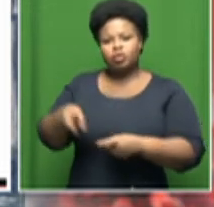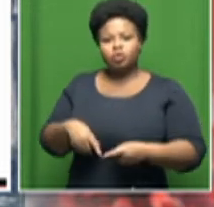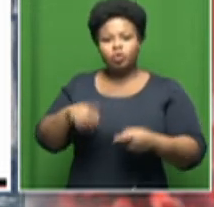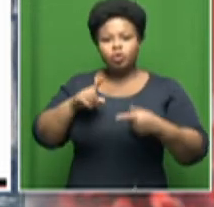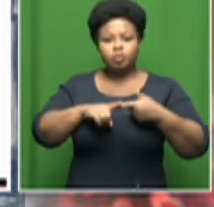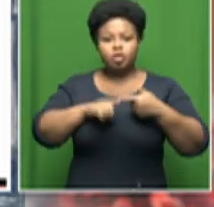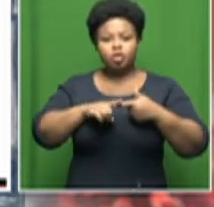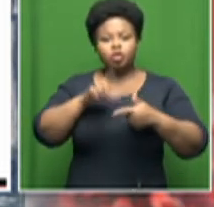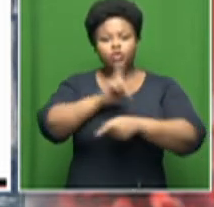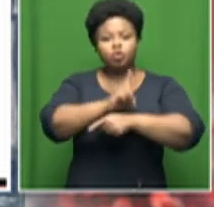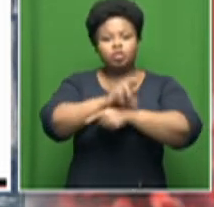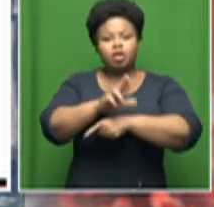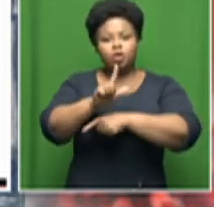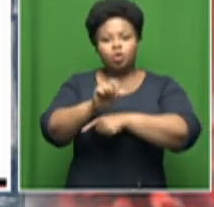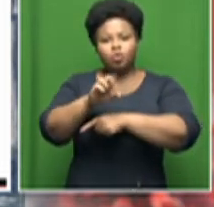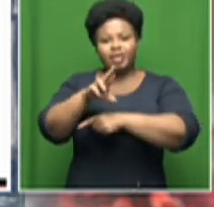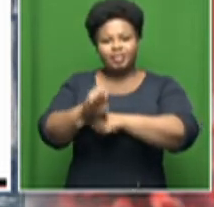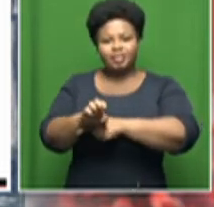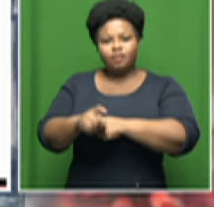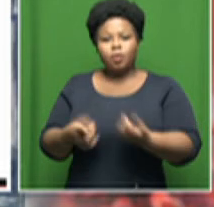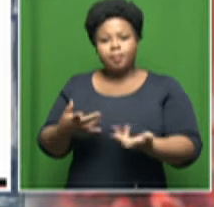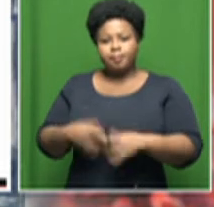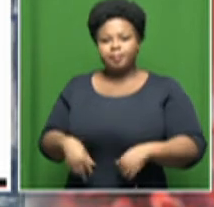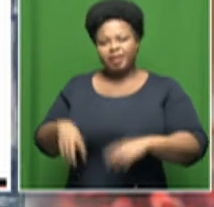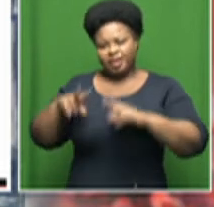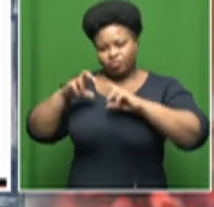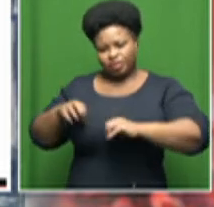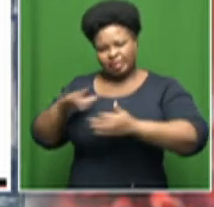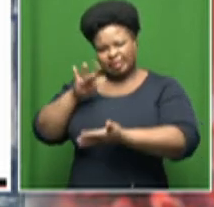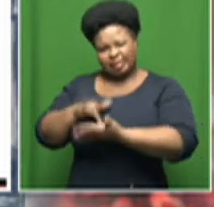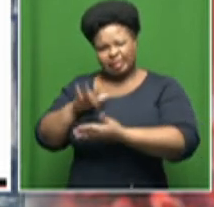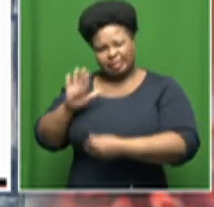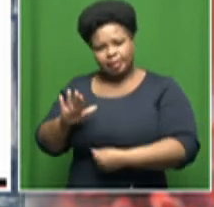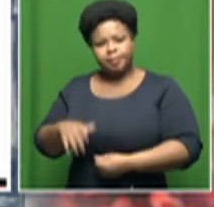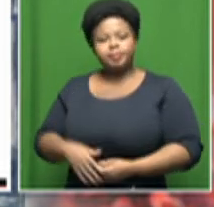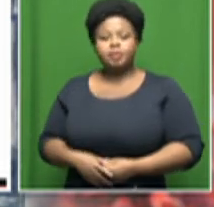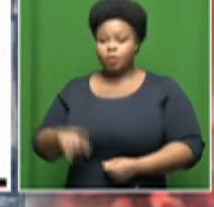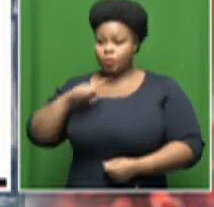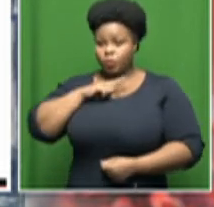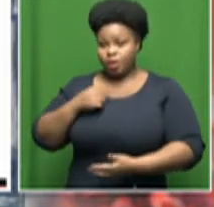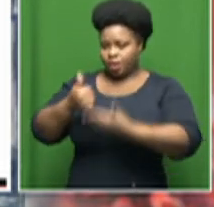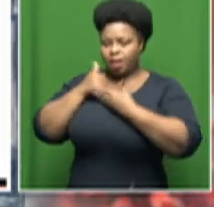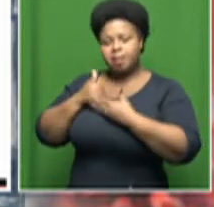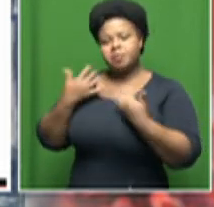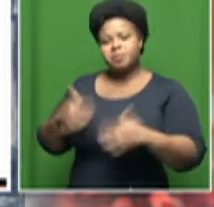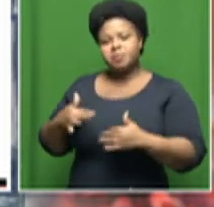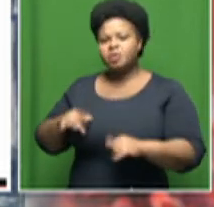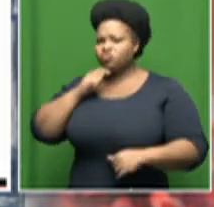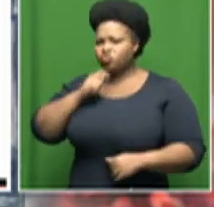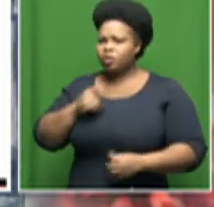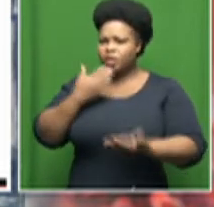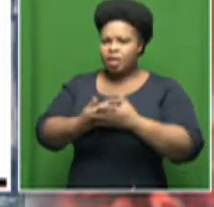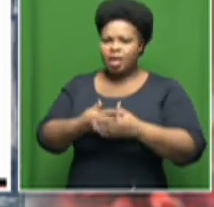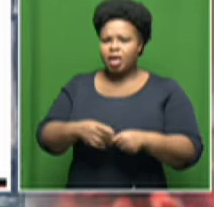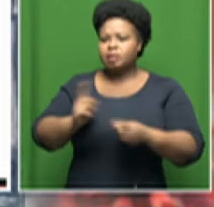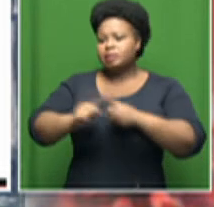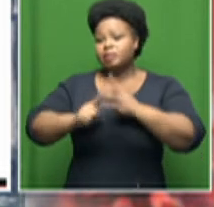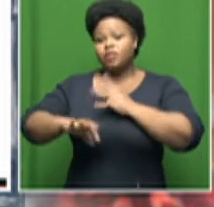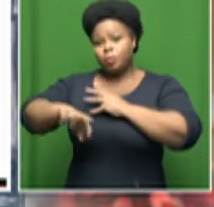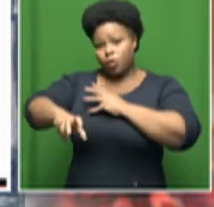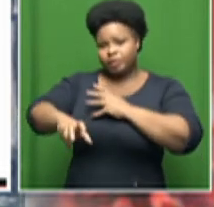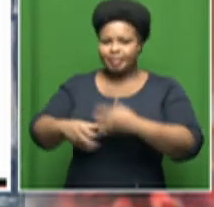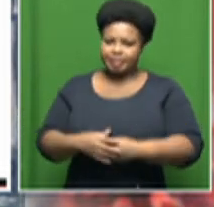Research Center, that has helped us with all the work we've done and in enabling us to expand our work in South Africa, as well